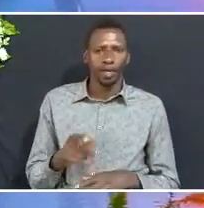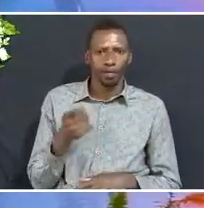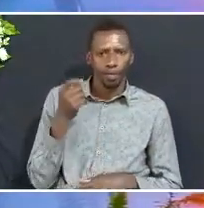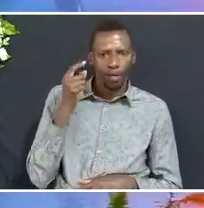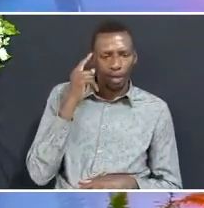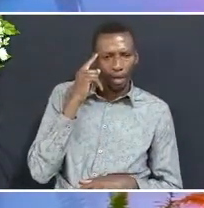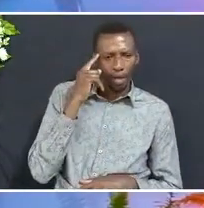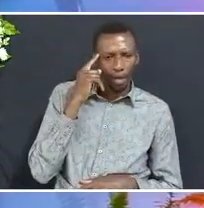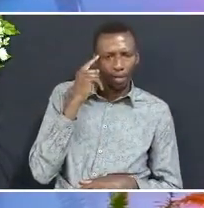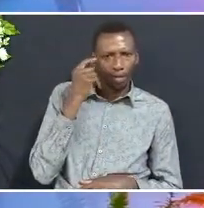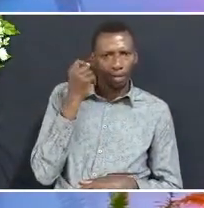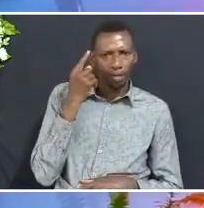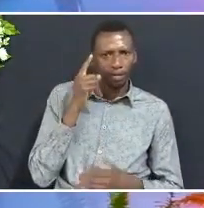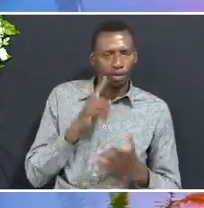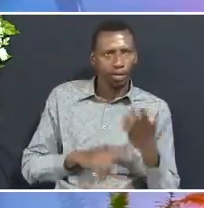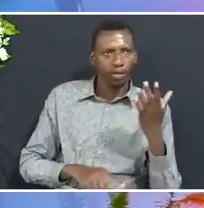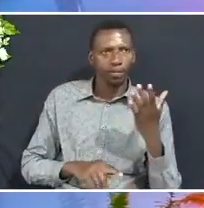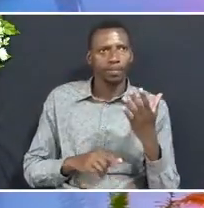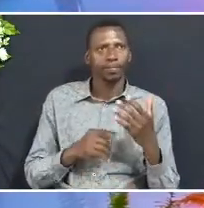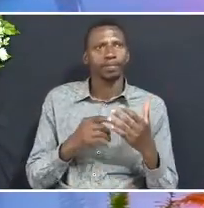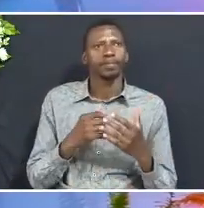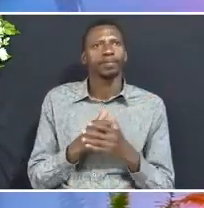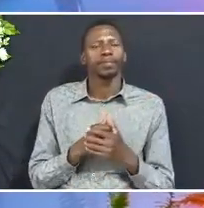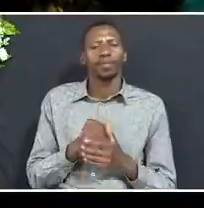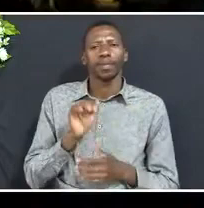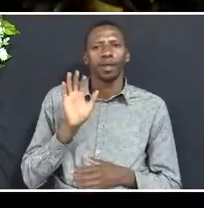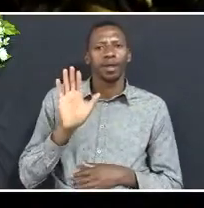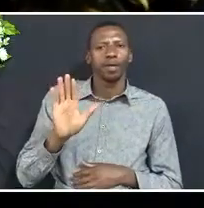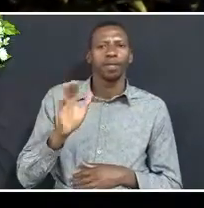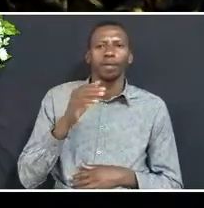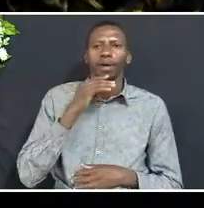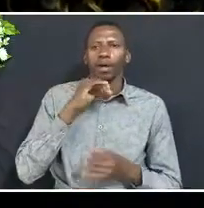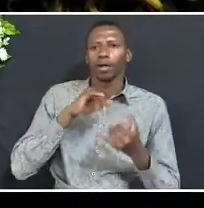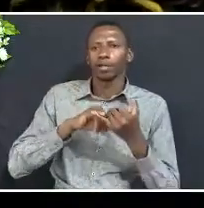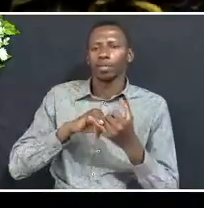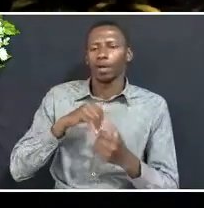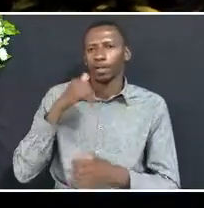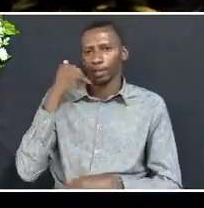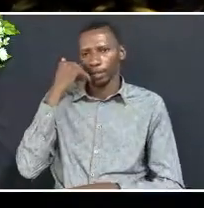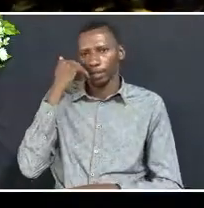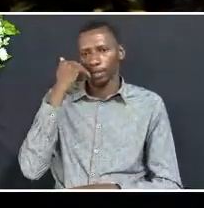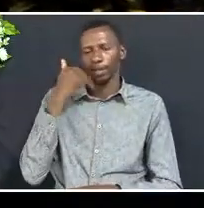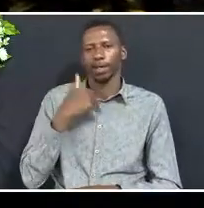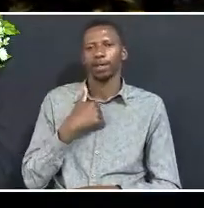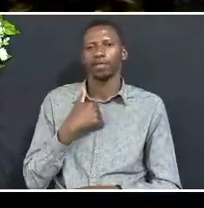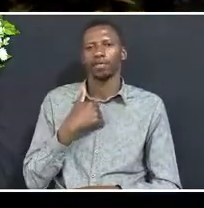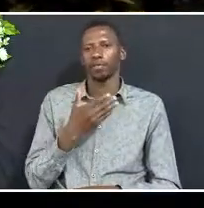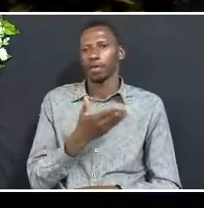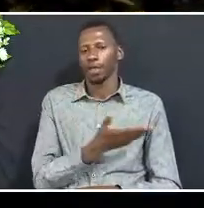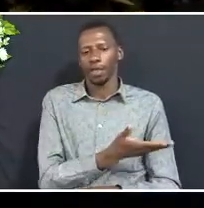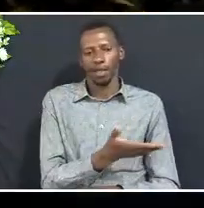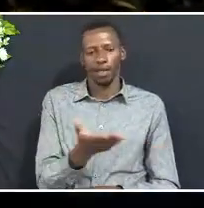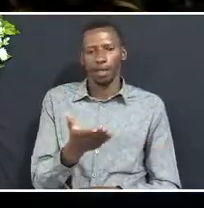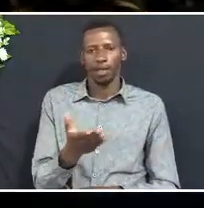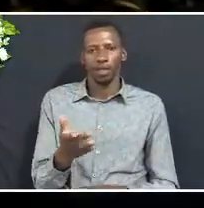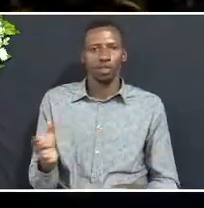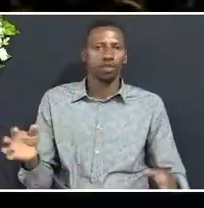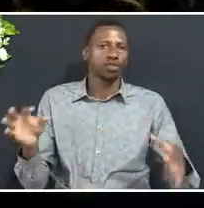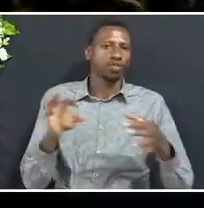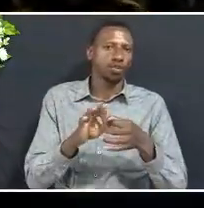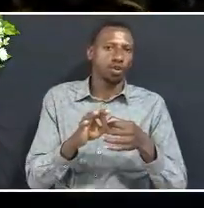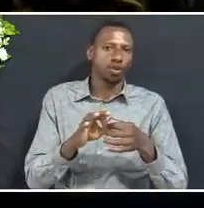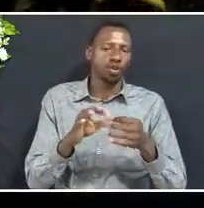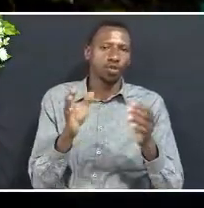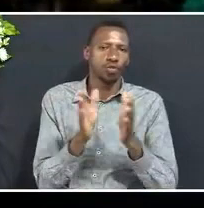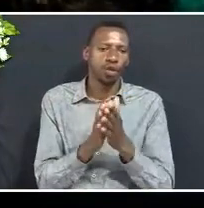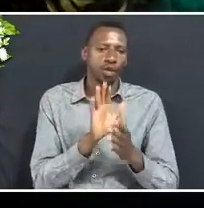realized that her husband was feeling unwell, and so they could not join with their